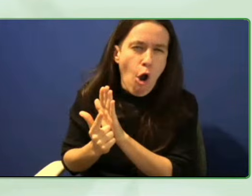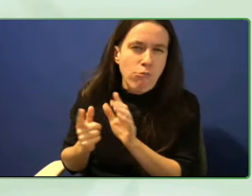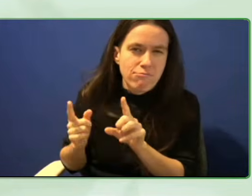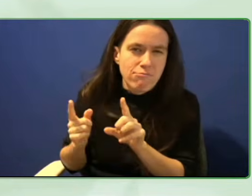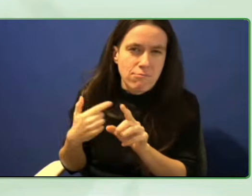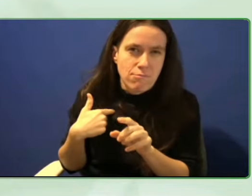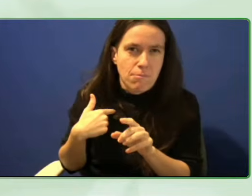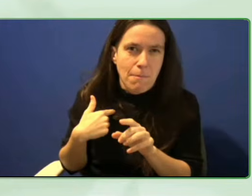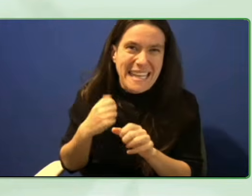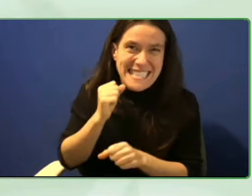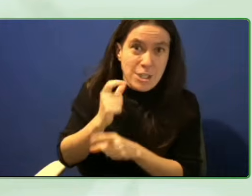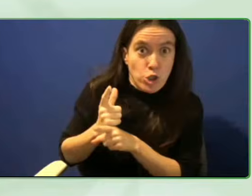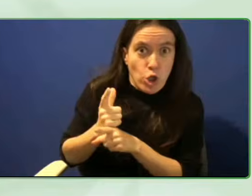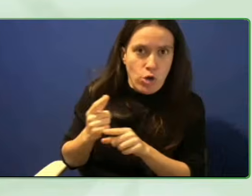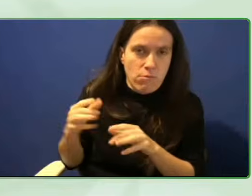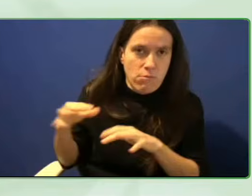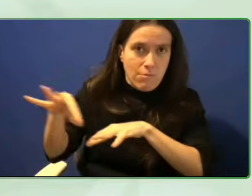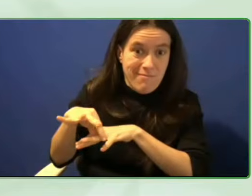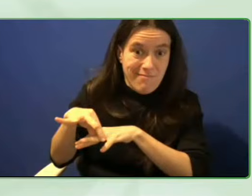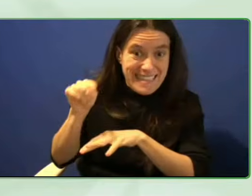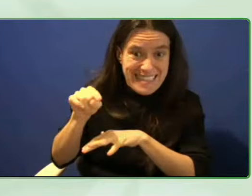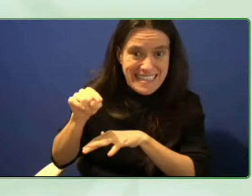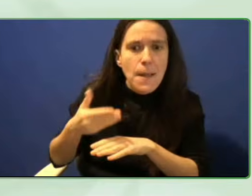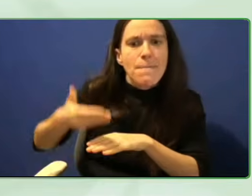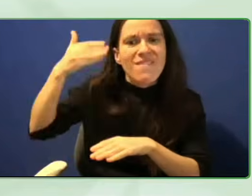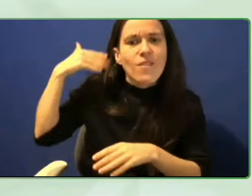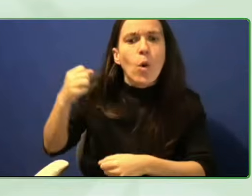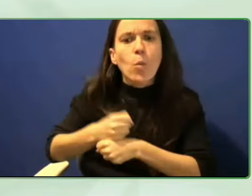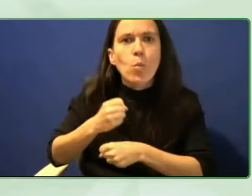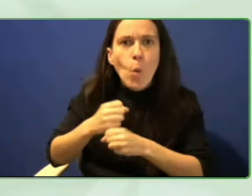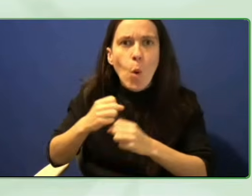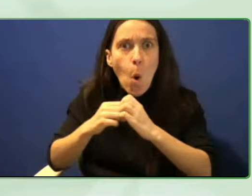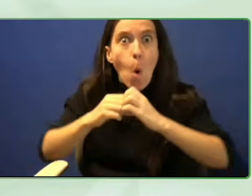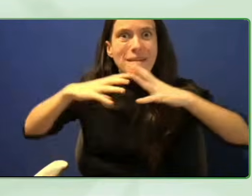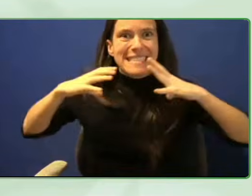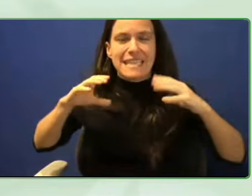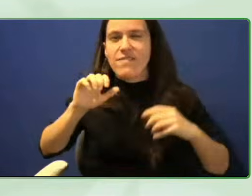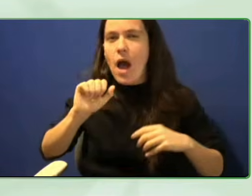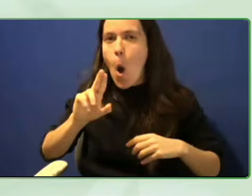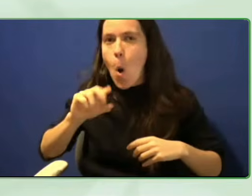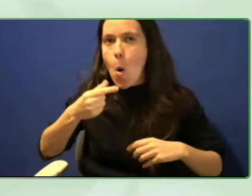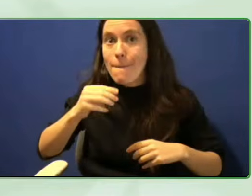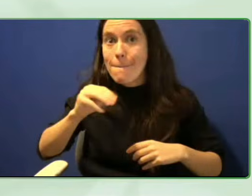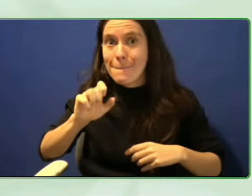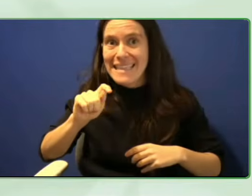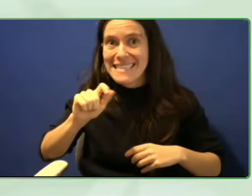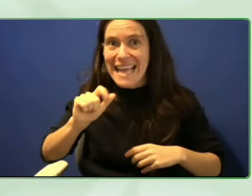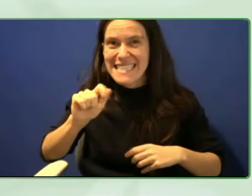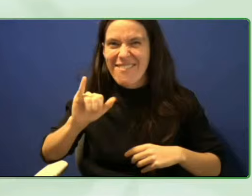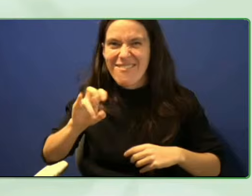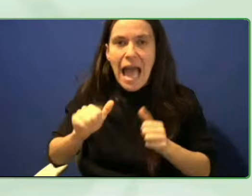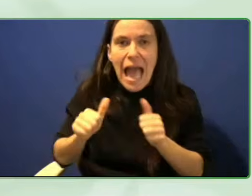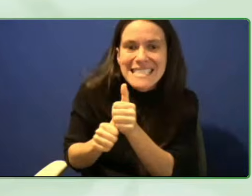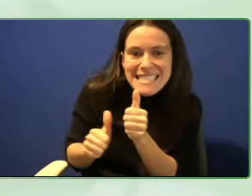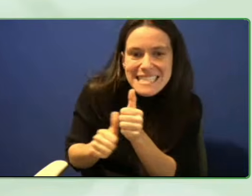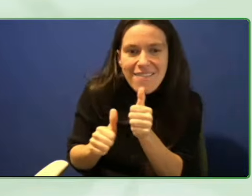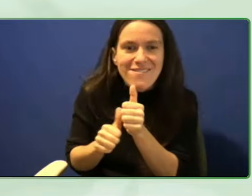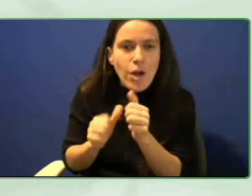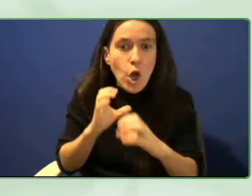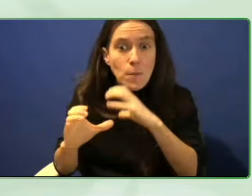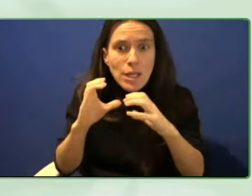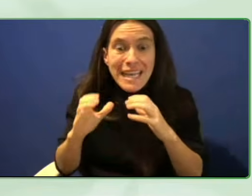worked in the augmentative and assistive communication space. So he was doing a lot of work with head tracking, eye